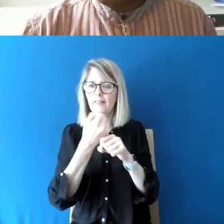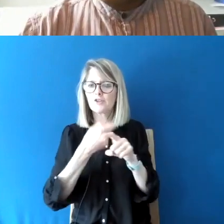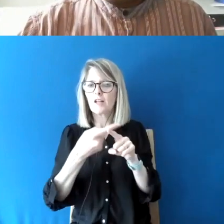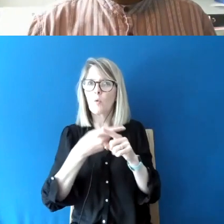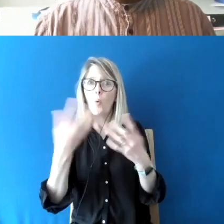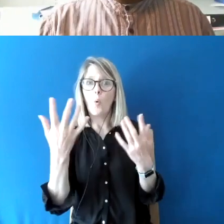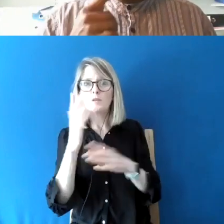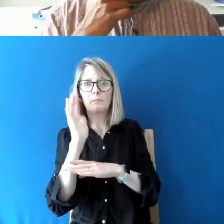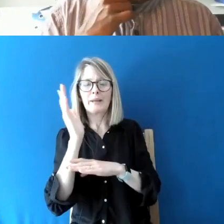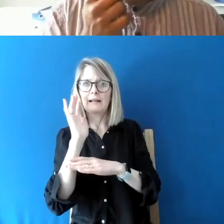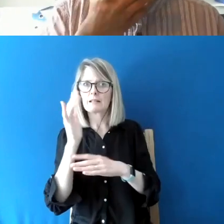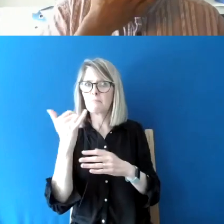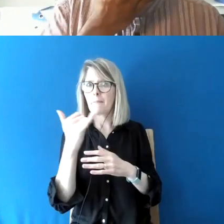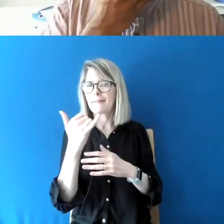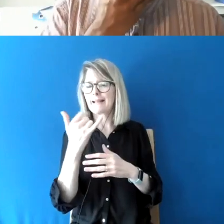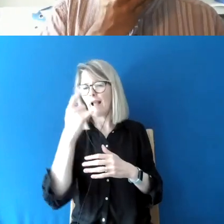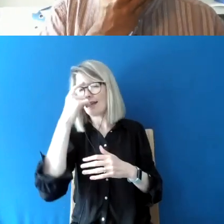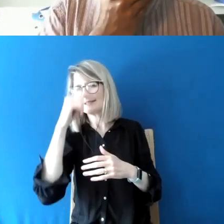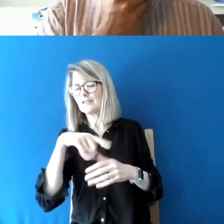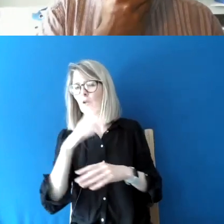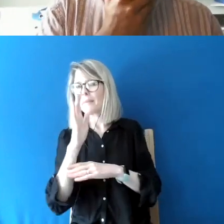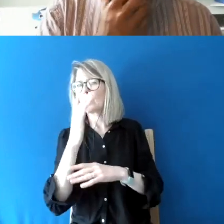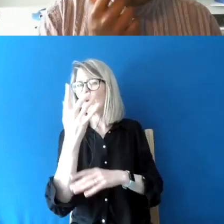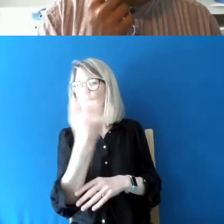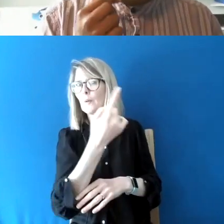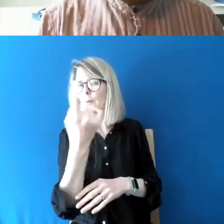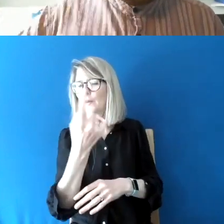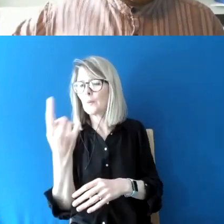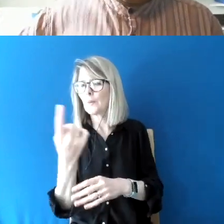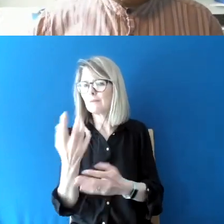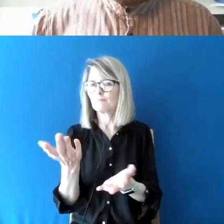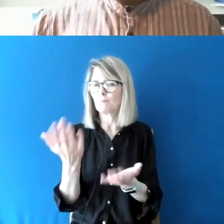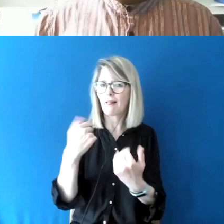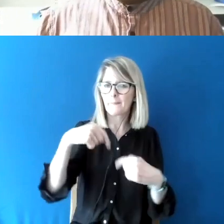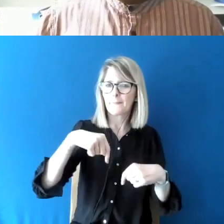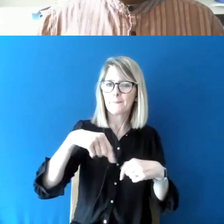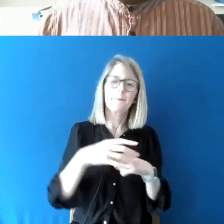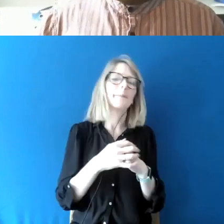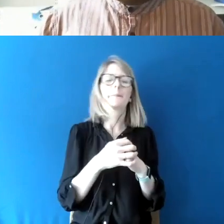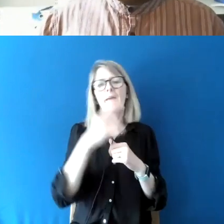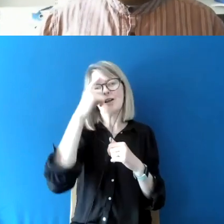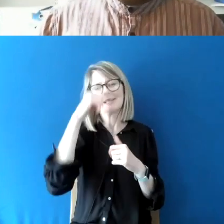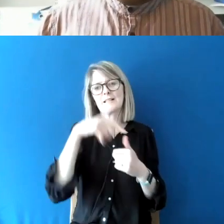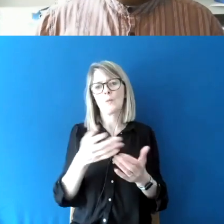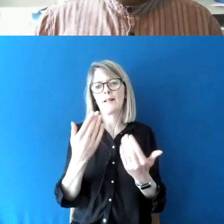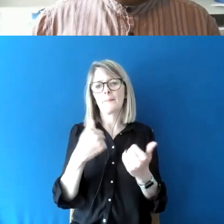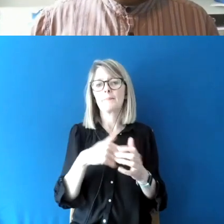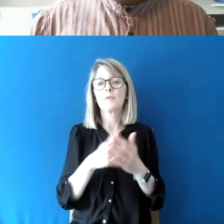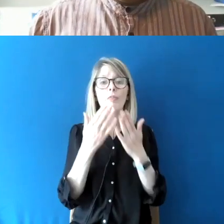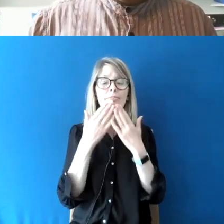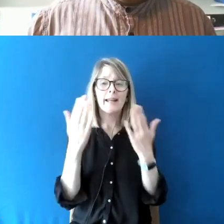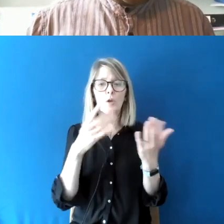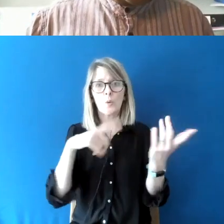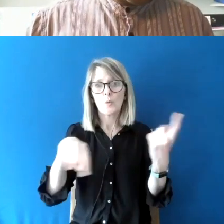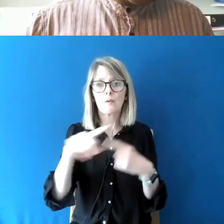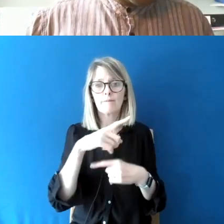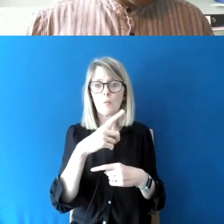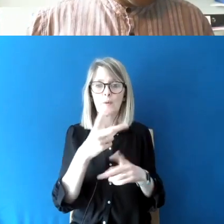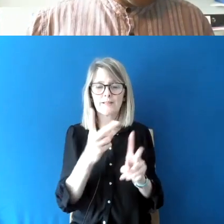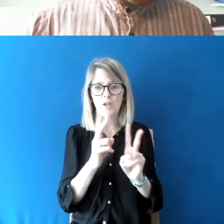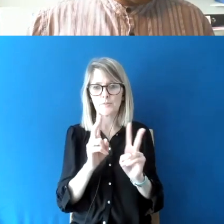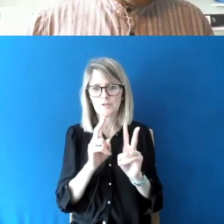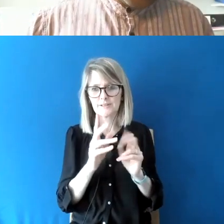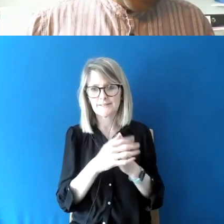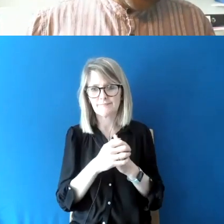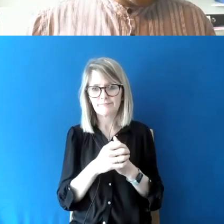might be great to have on. So yeah, thank you again, and thank you again to our wonderful signers as